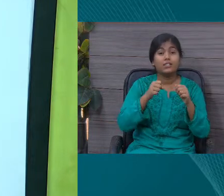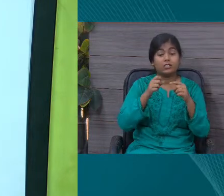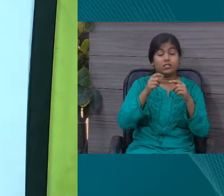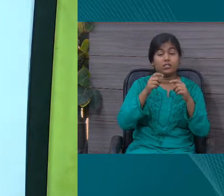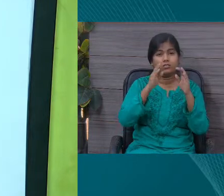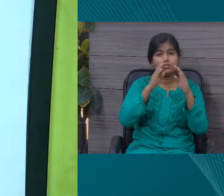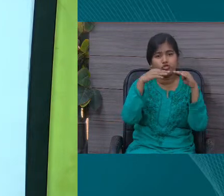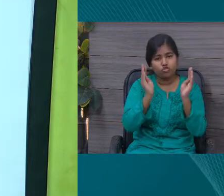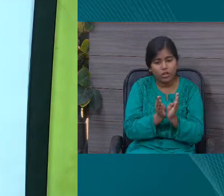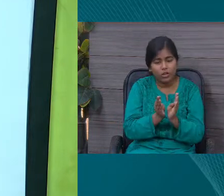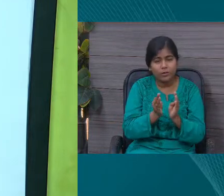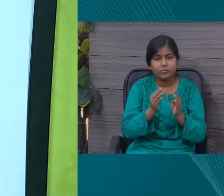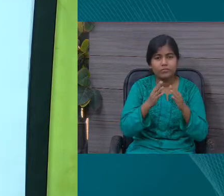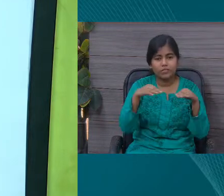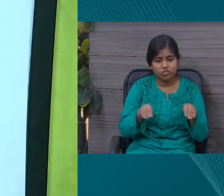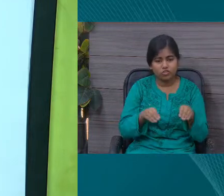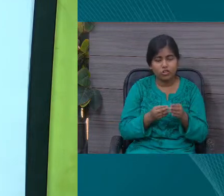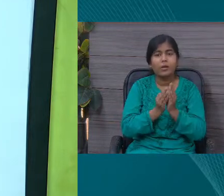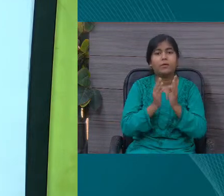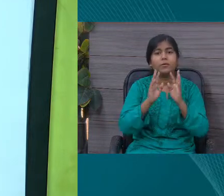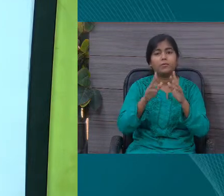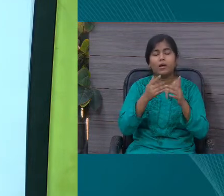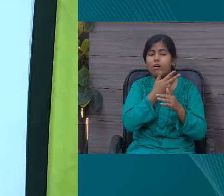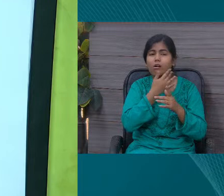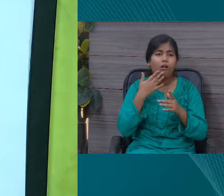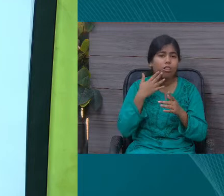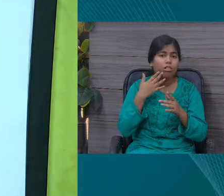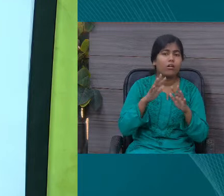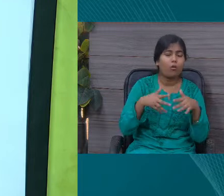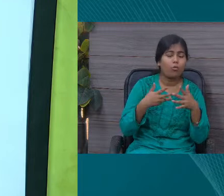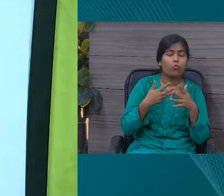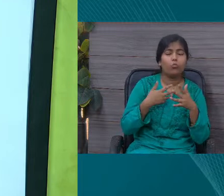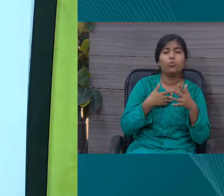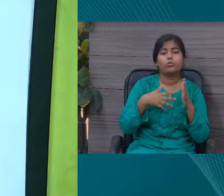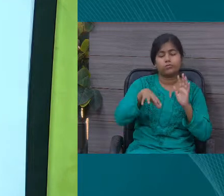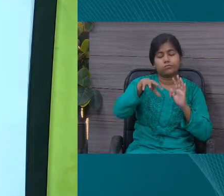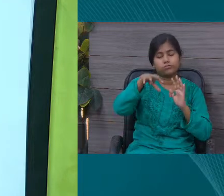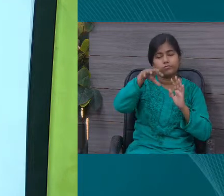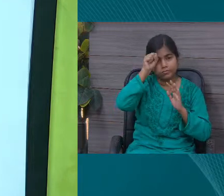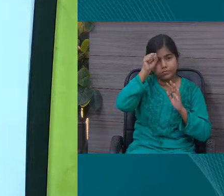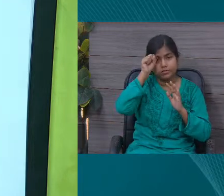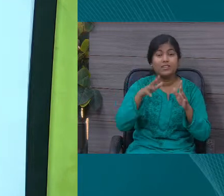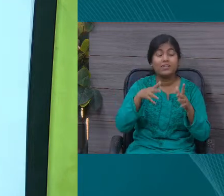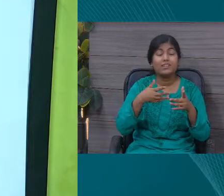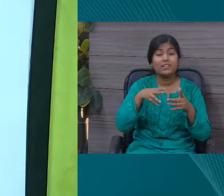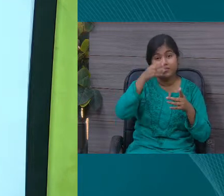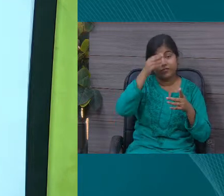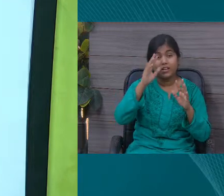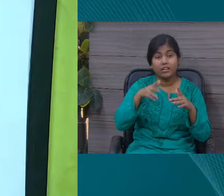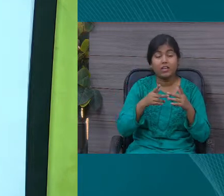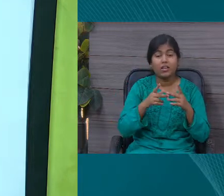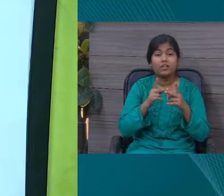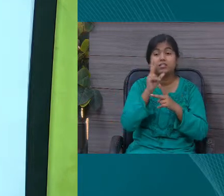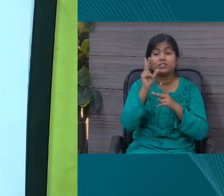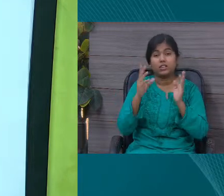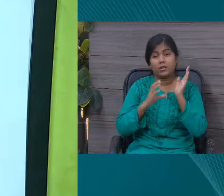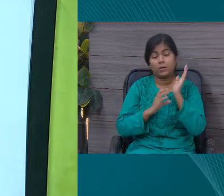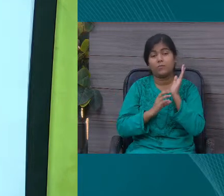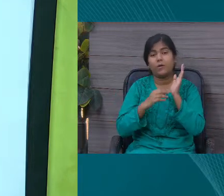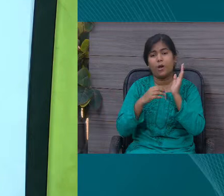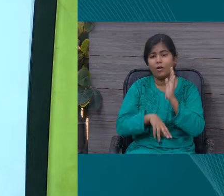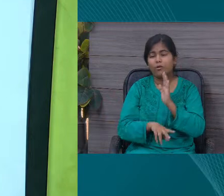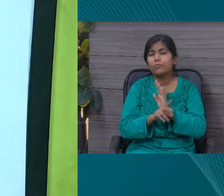the color is, and that is how the children with visual impairment will be able to know that what the second part will be dealing